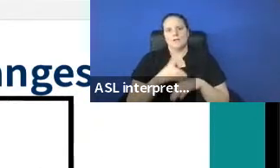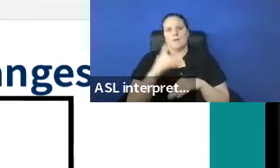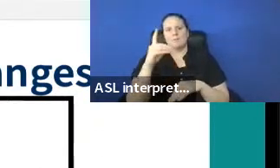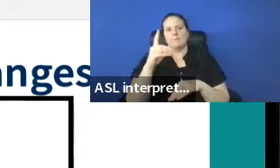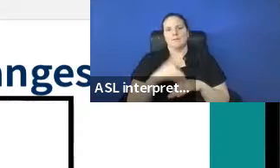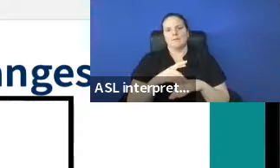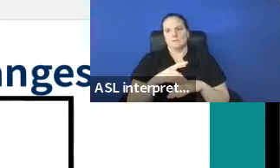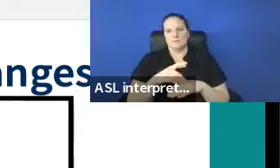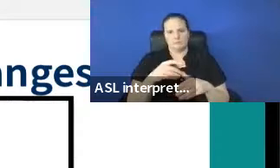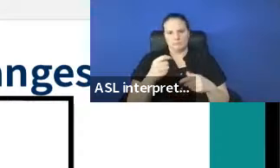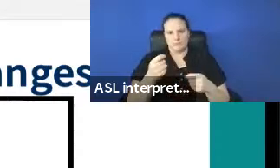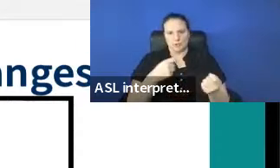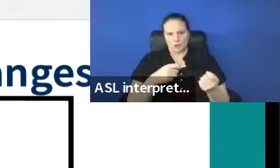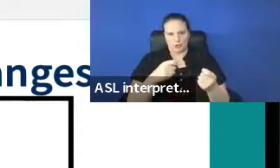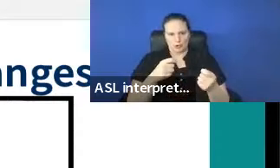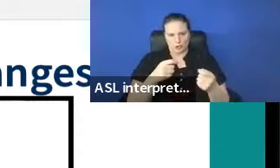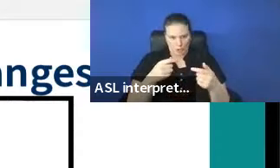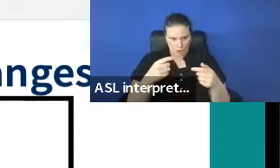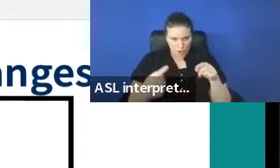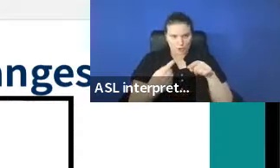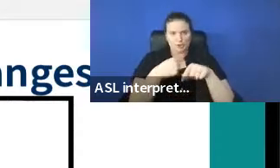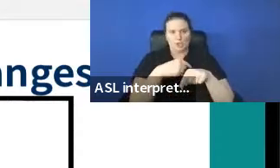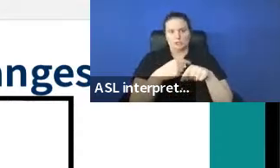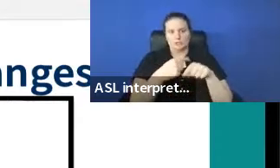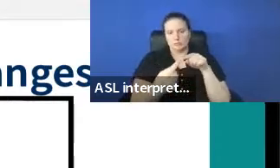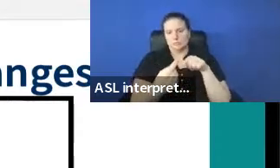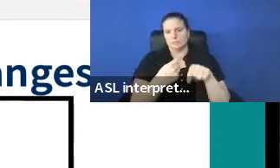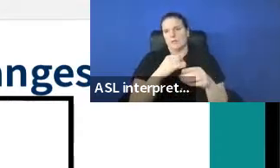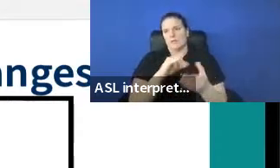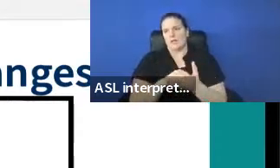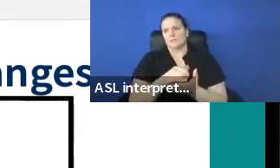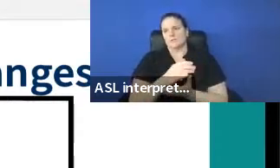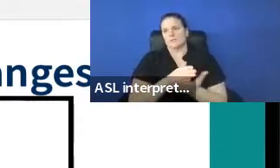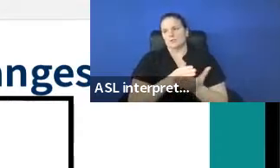interchange. That is the version that was